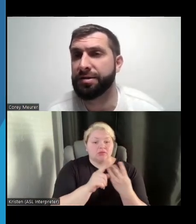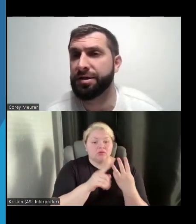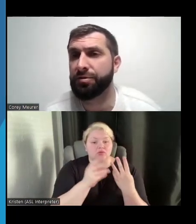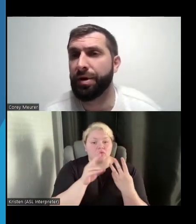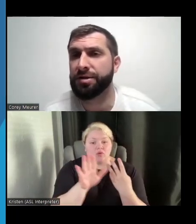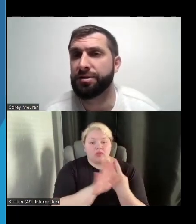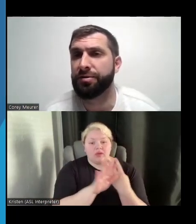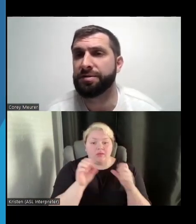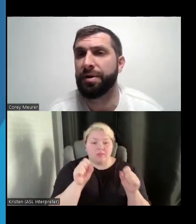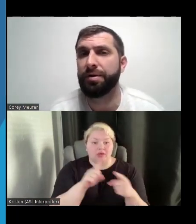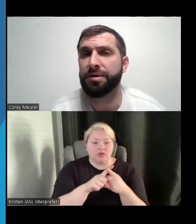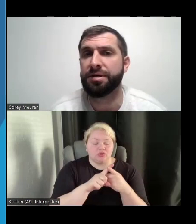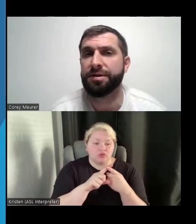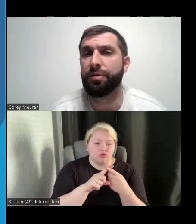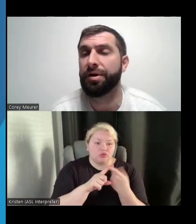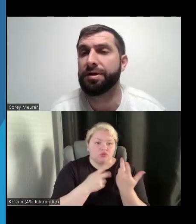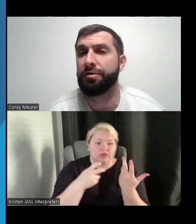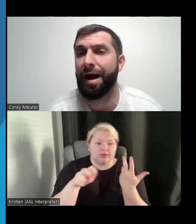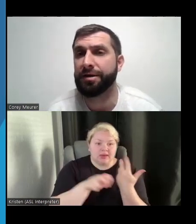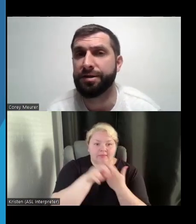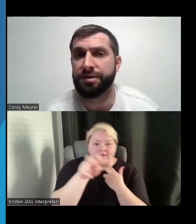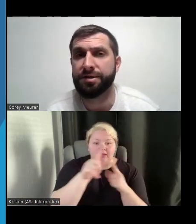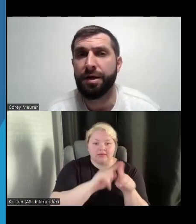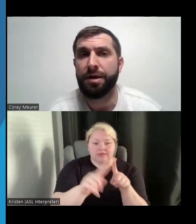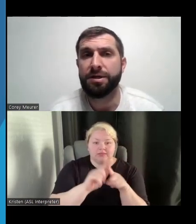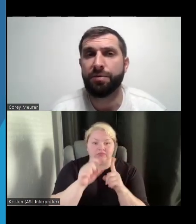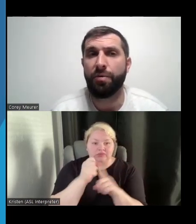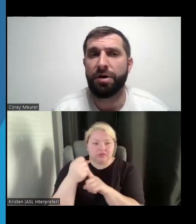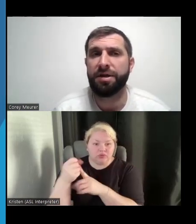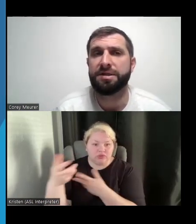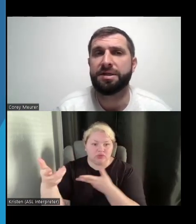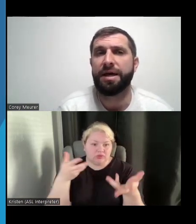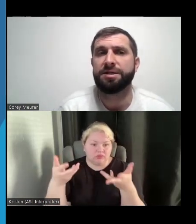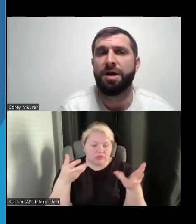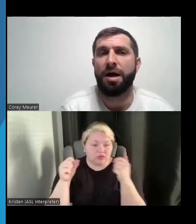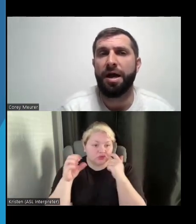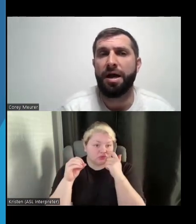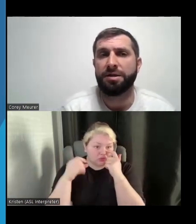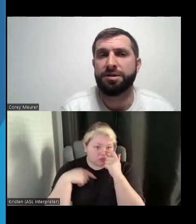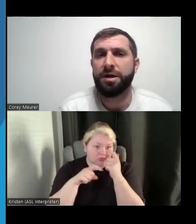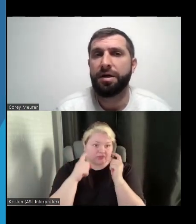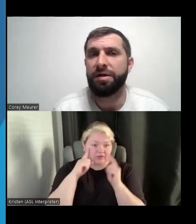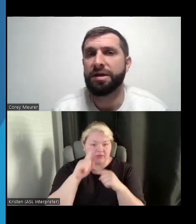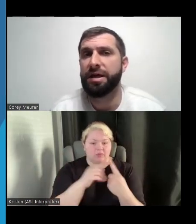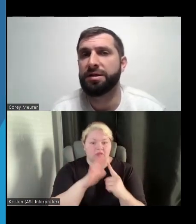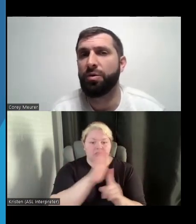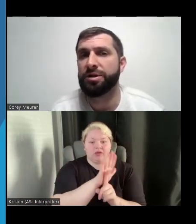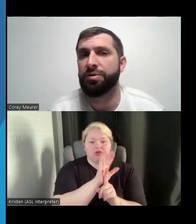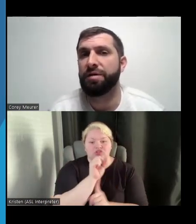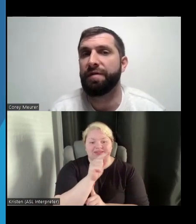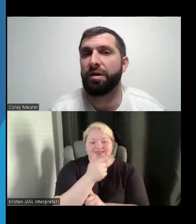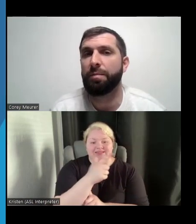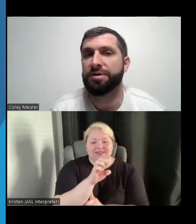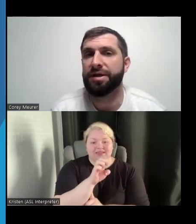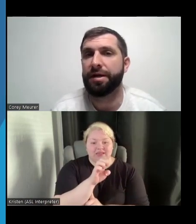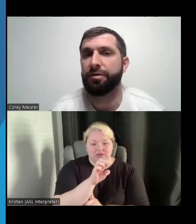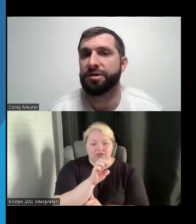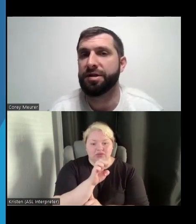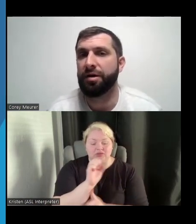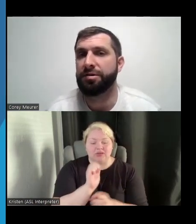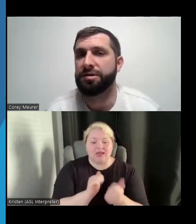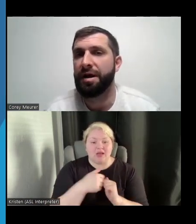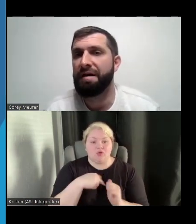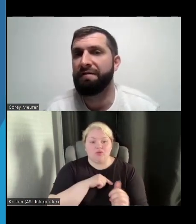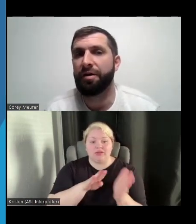navigate certain situations or experiences or interactions. So we want to think stage, not age. The extent to which we develop